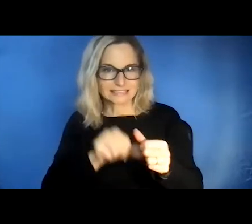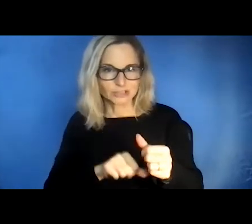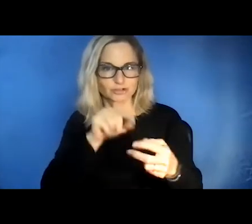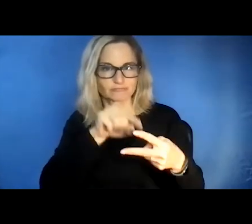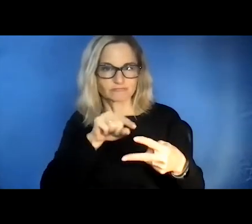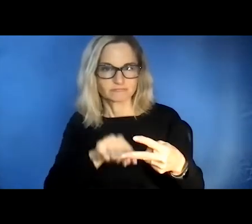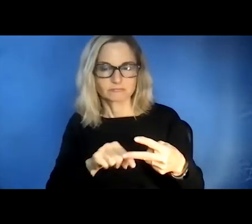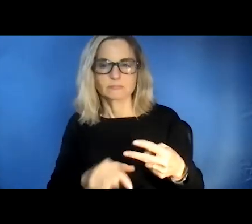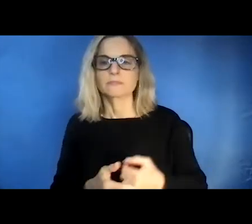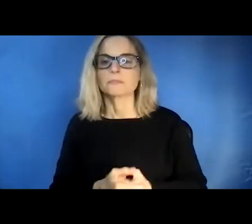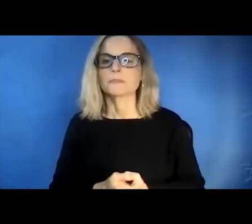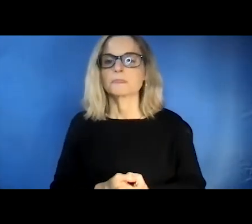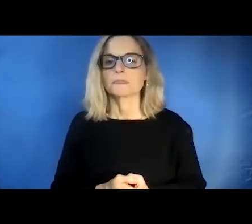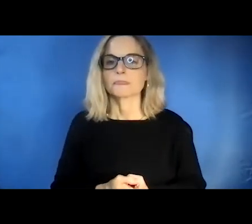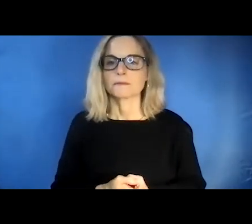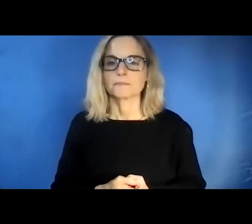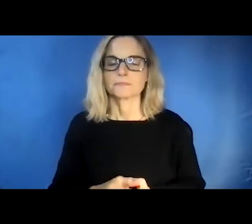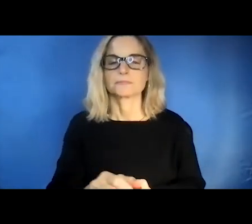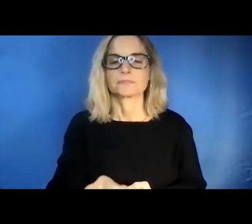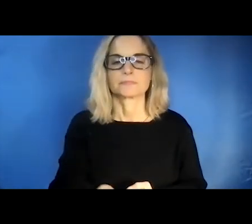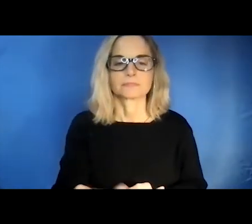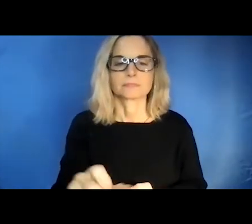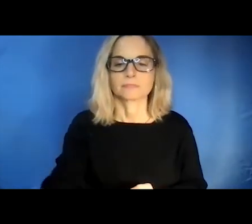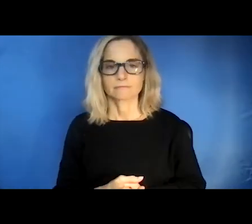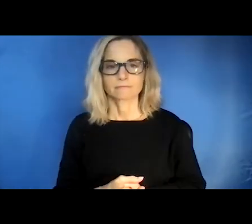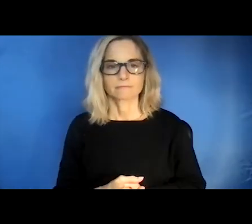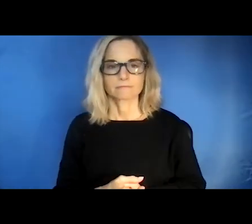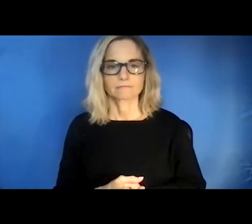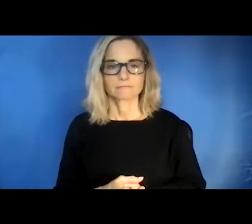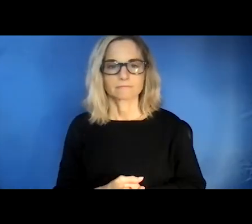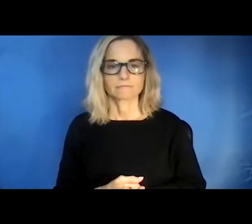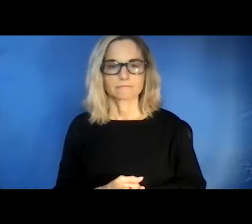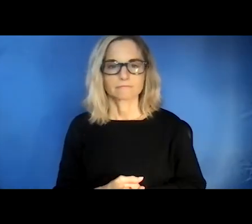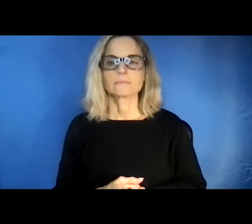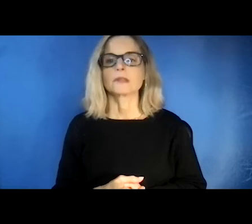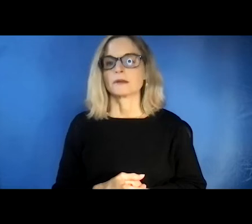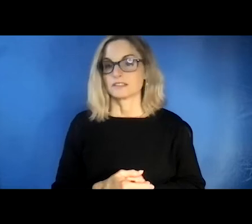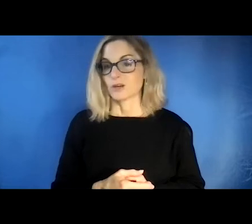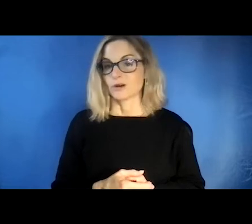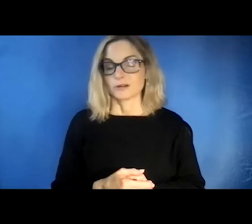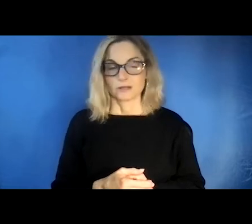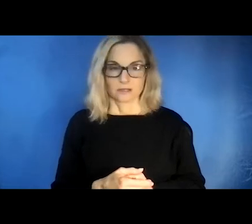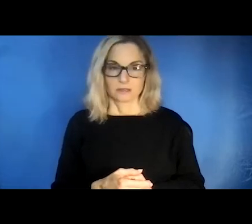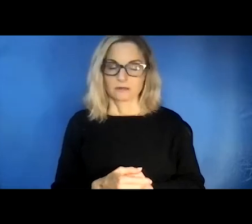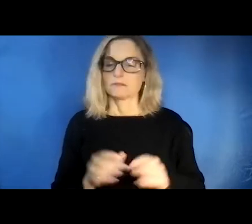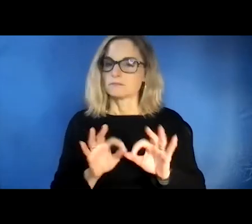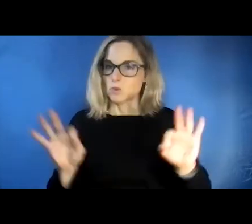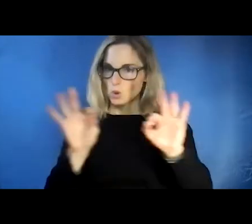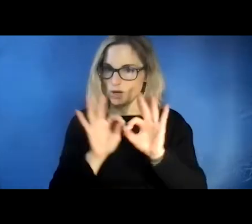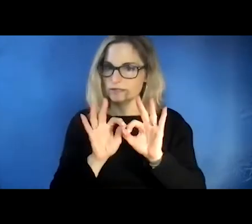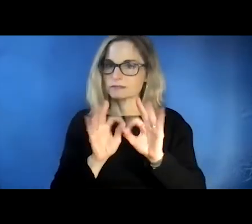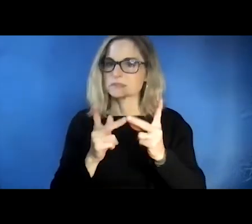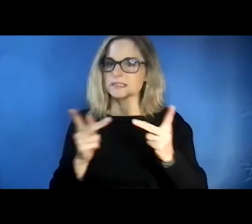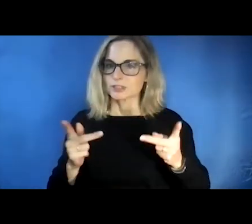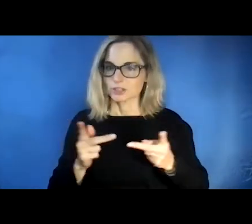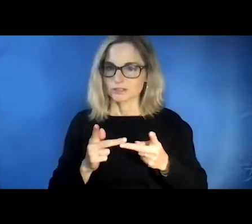instance, the production associate, oh, here it's coming up right now. So yeah, like I said, the key positions that they're